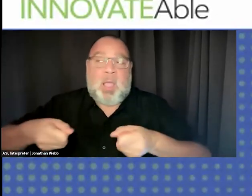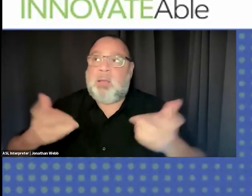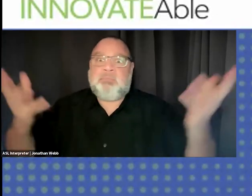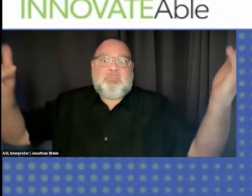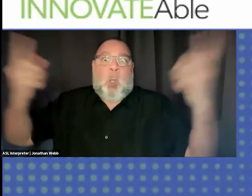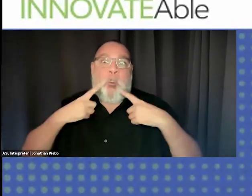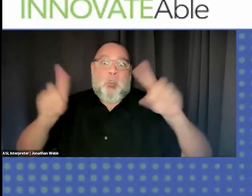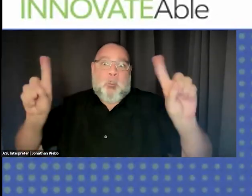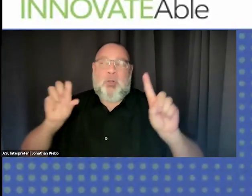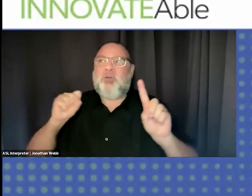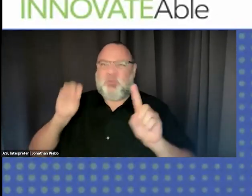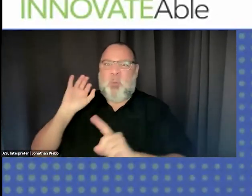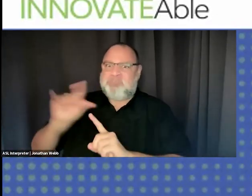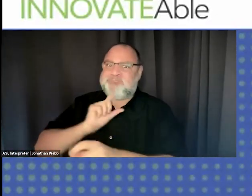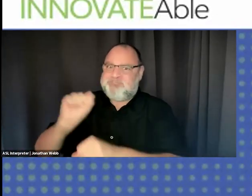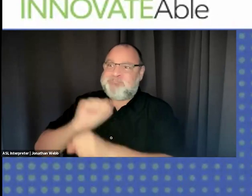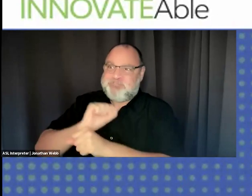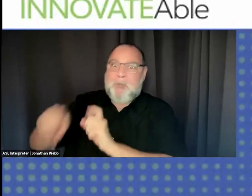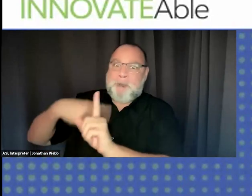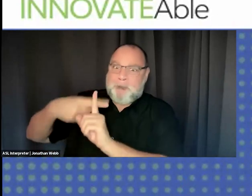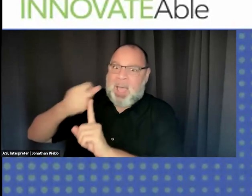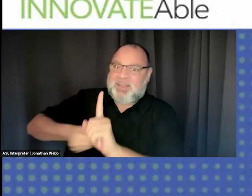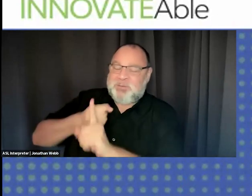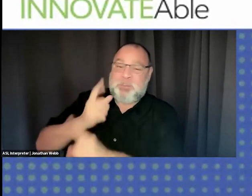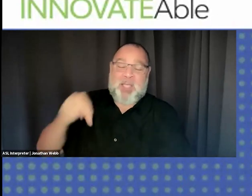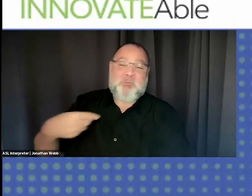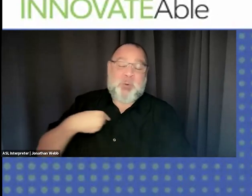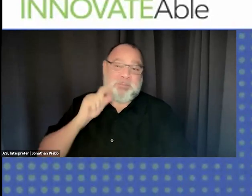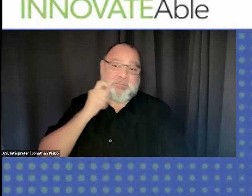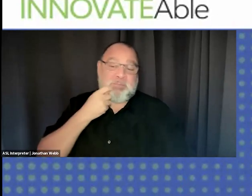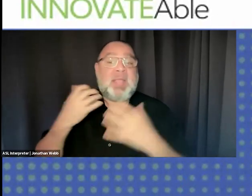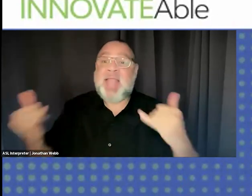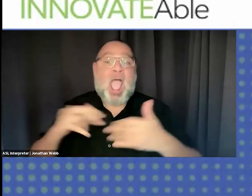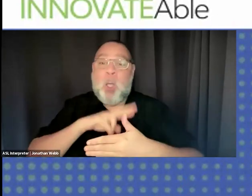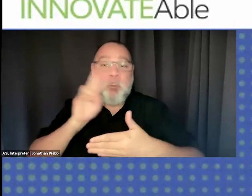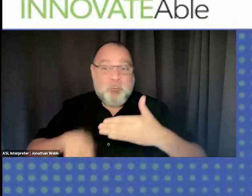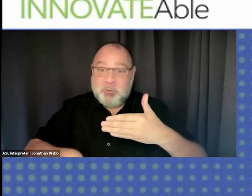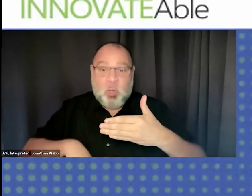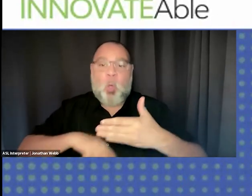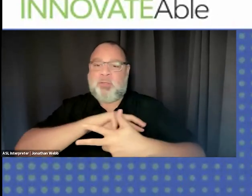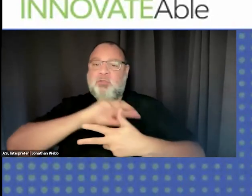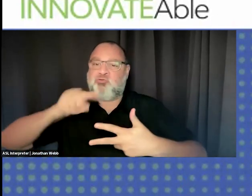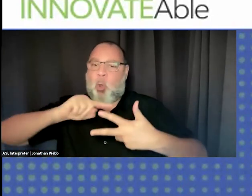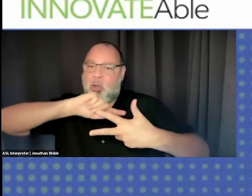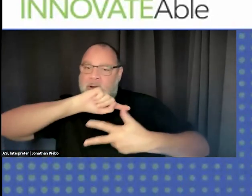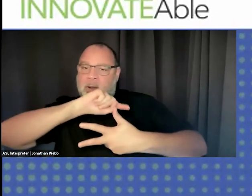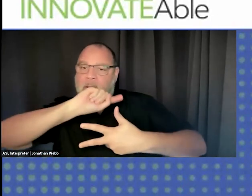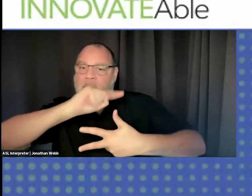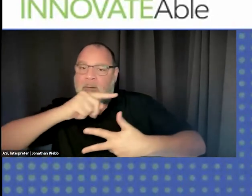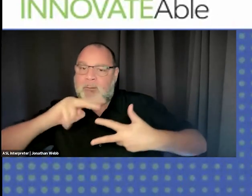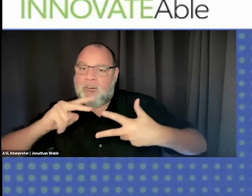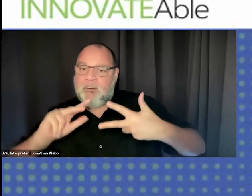certainly had an impact on my life. All right, here we have them. Here are the judges' results. In third place, we